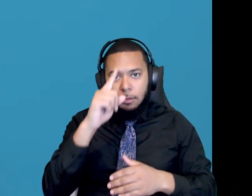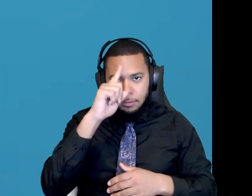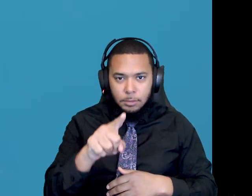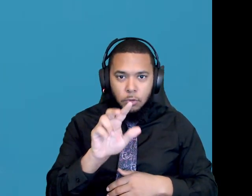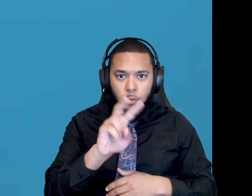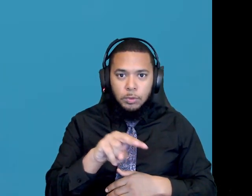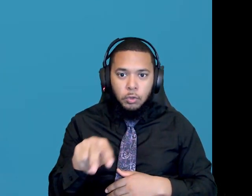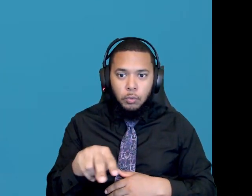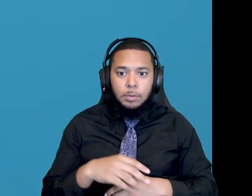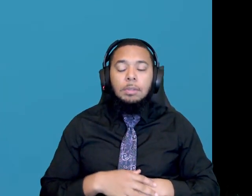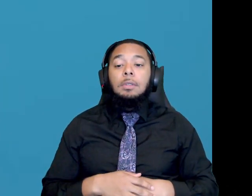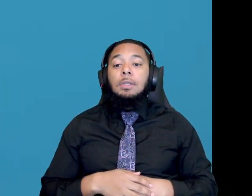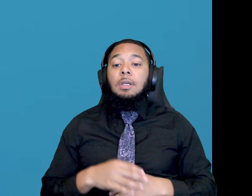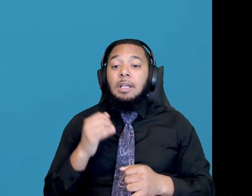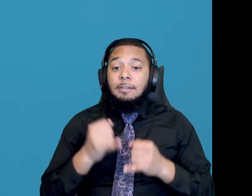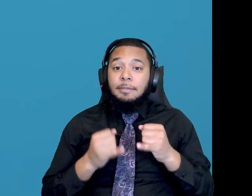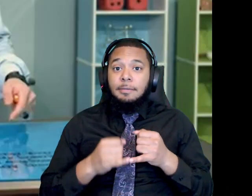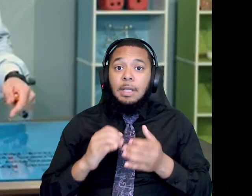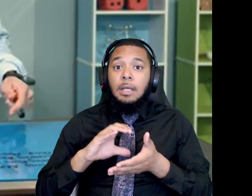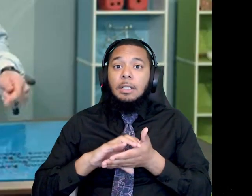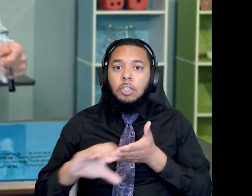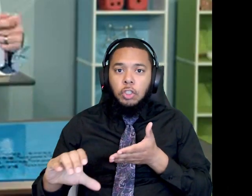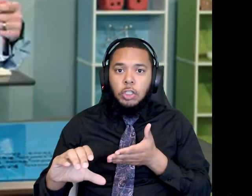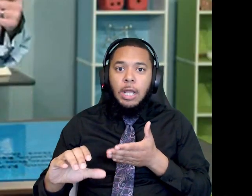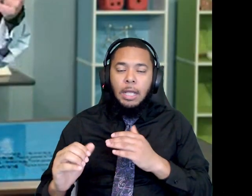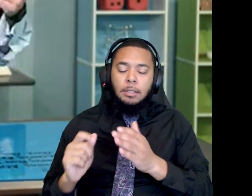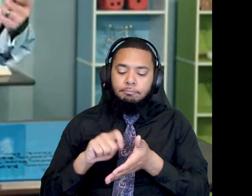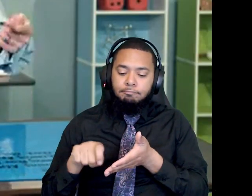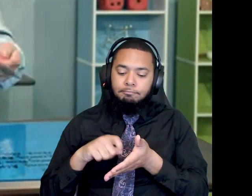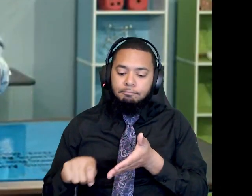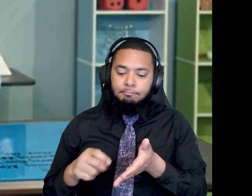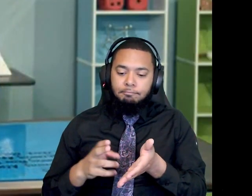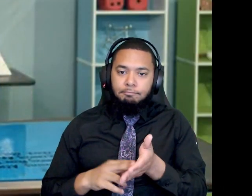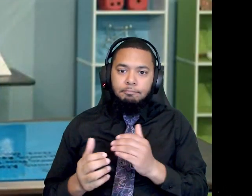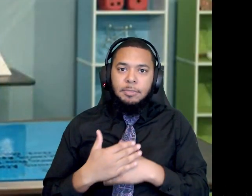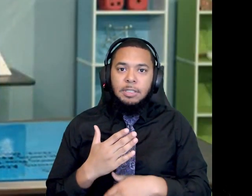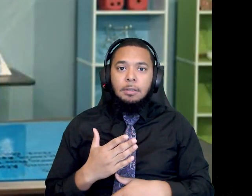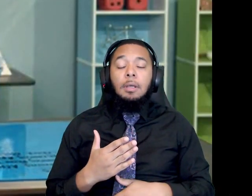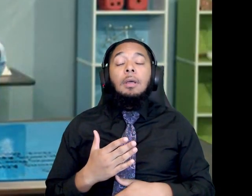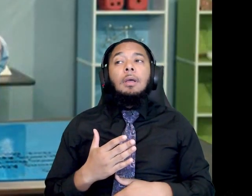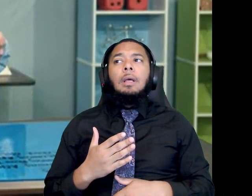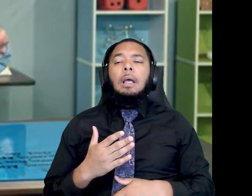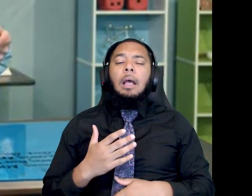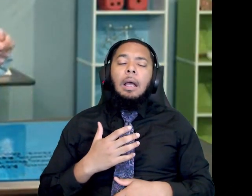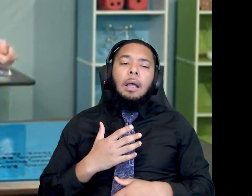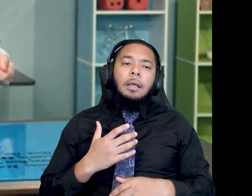Finally, I was written a check. Now, instead of going to the bank,